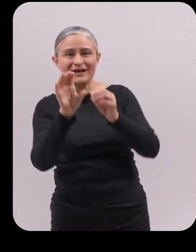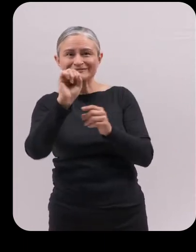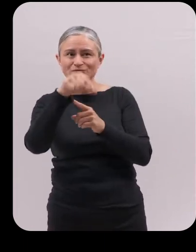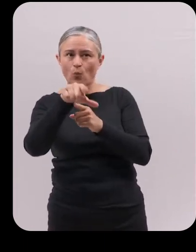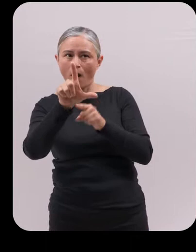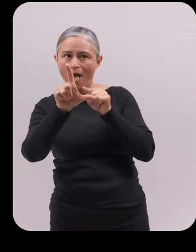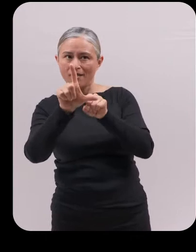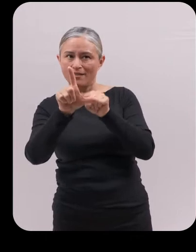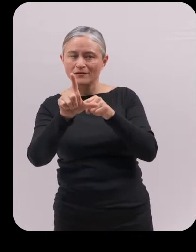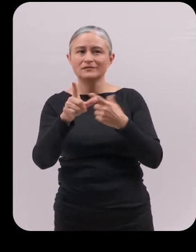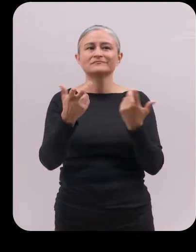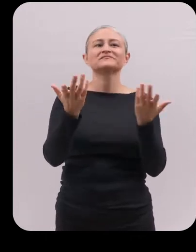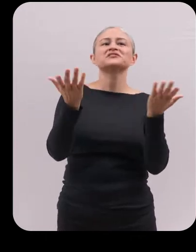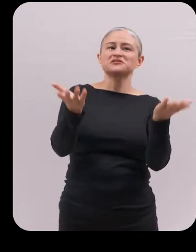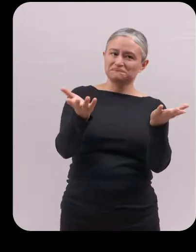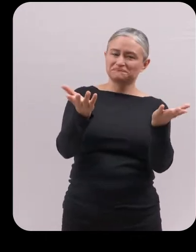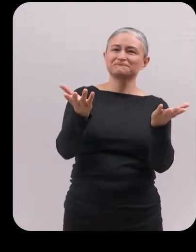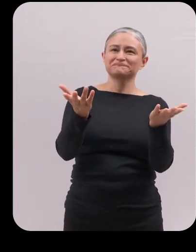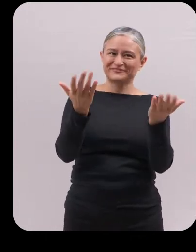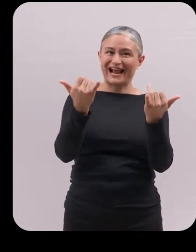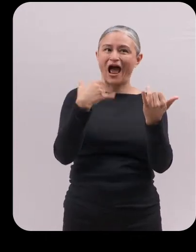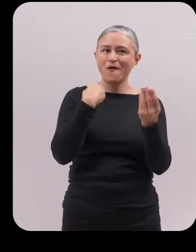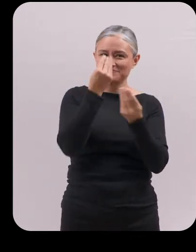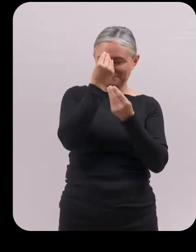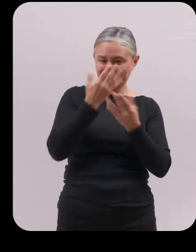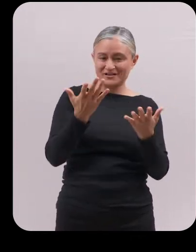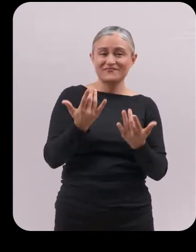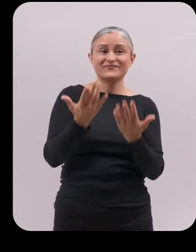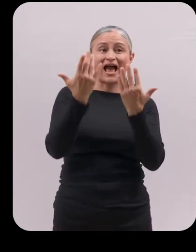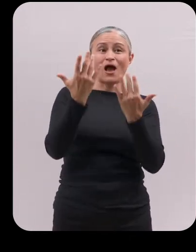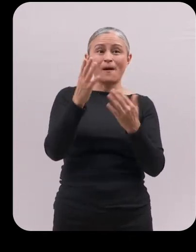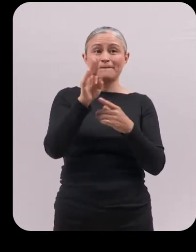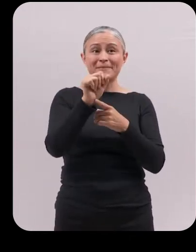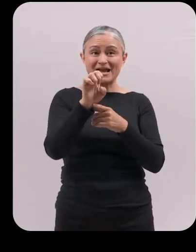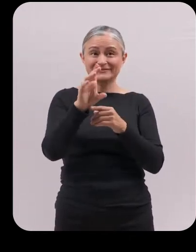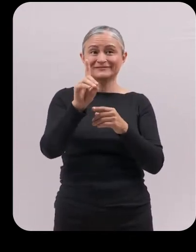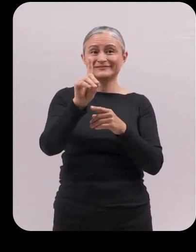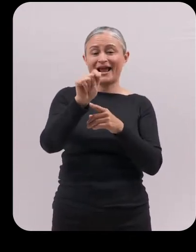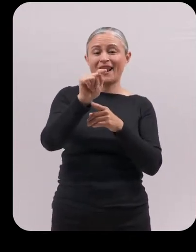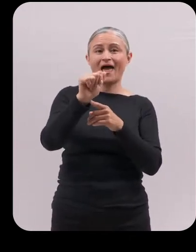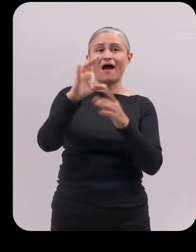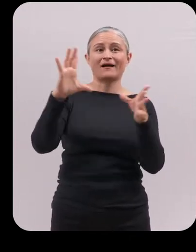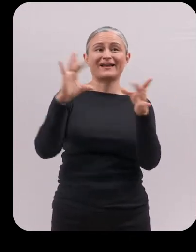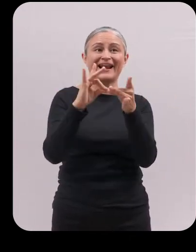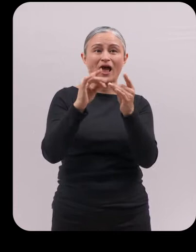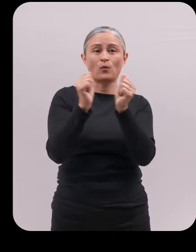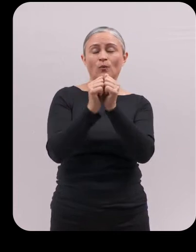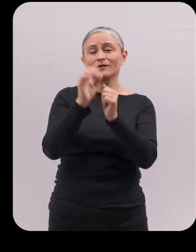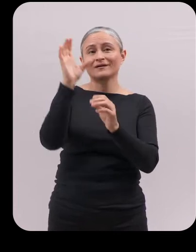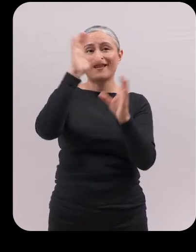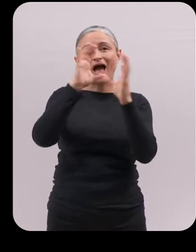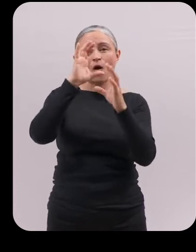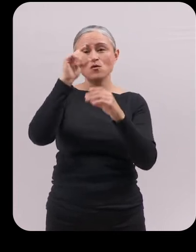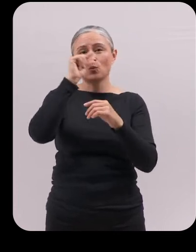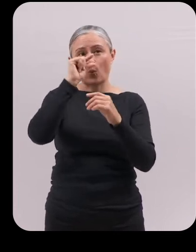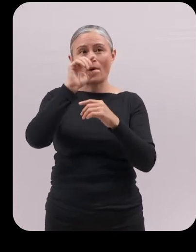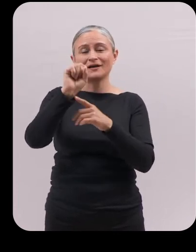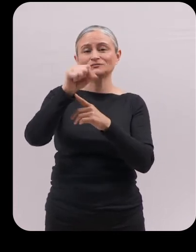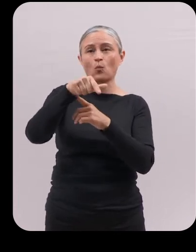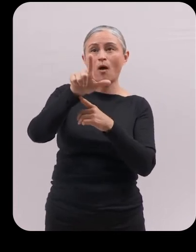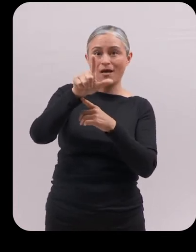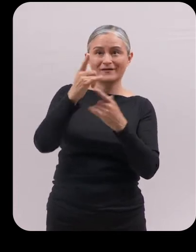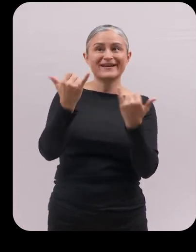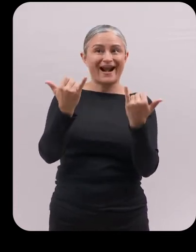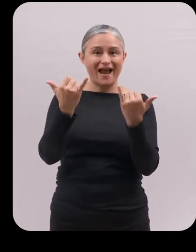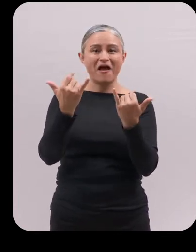SQL? Well, today, we're unveiling Firebase Data Connect with Google Cloud SQL in preview.